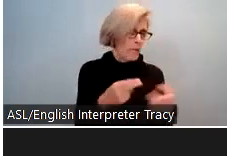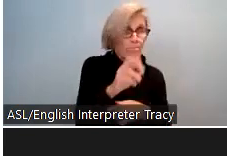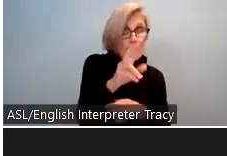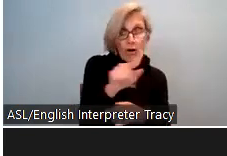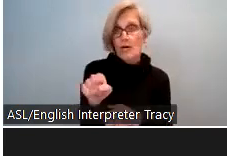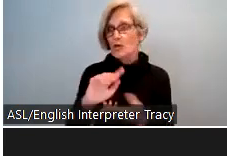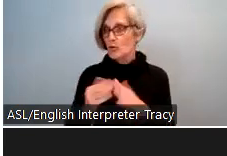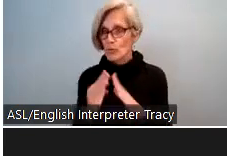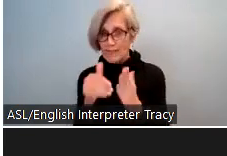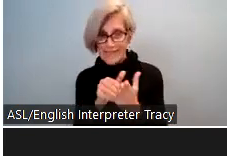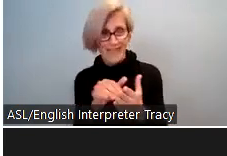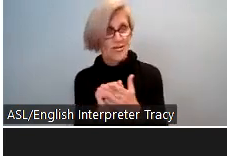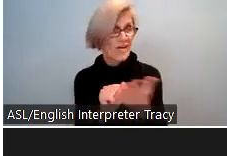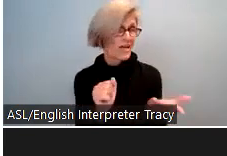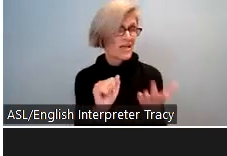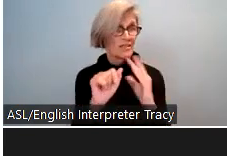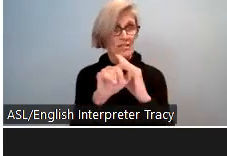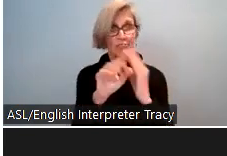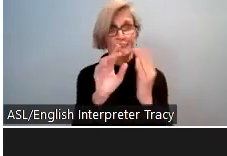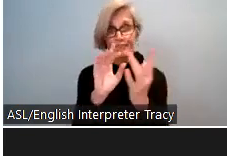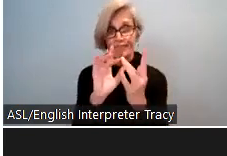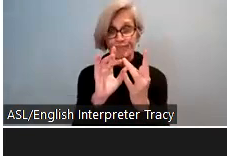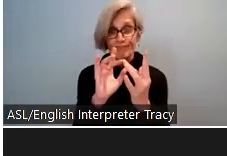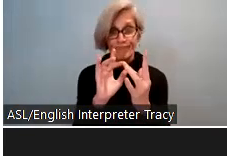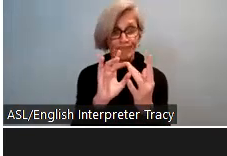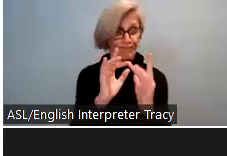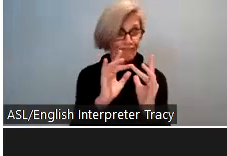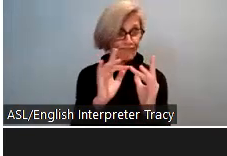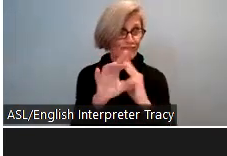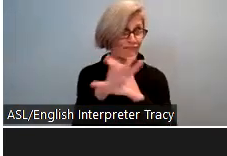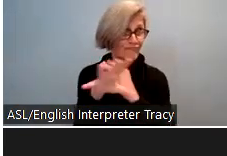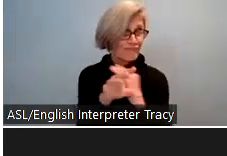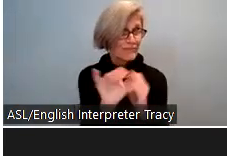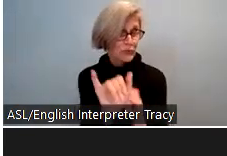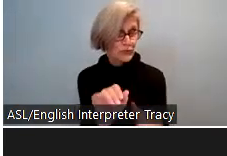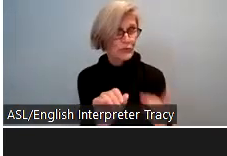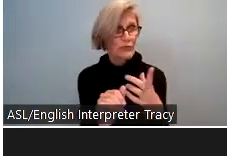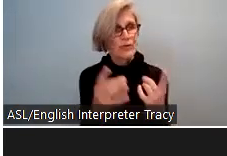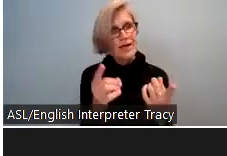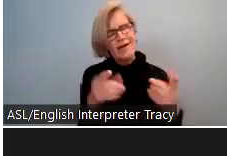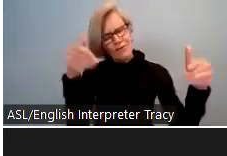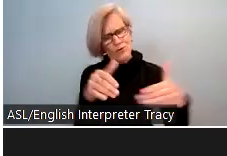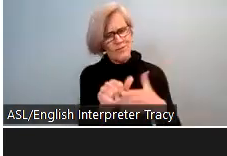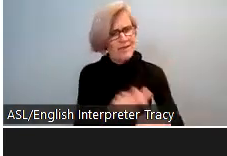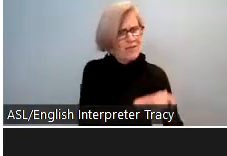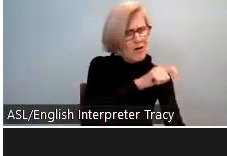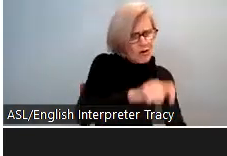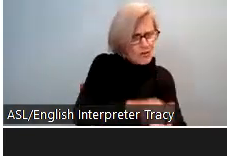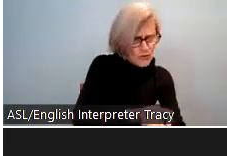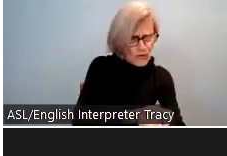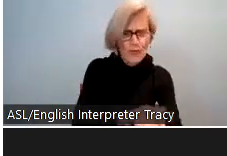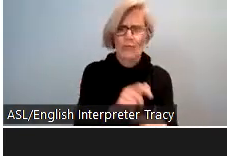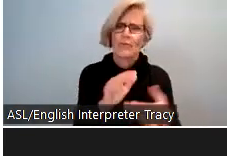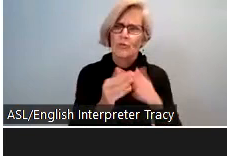networks as sites to address immediate and long-term community care and needs. Also, want to